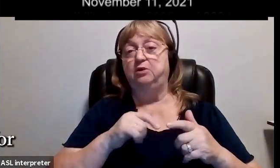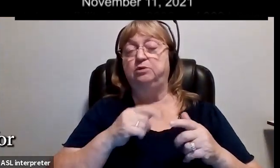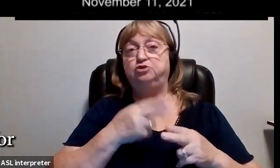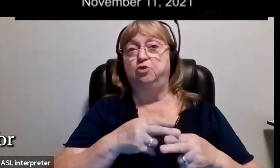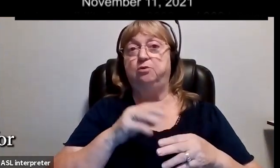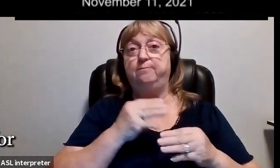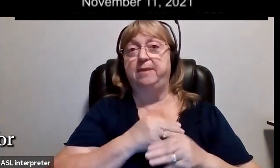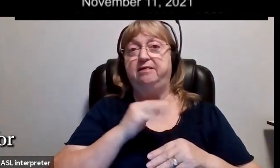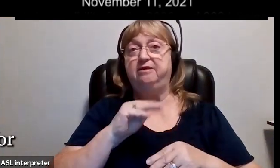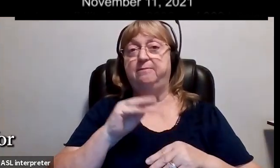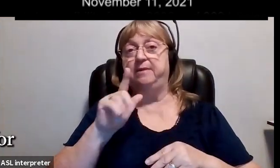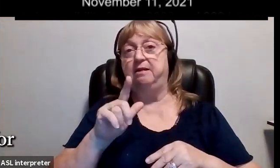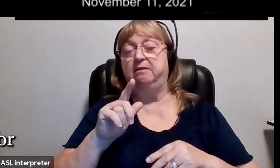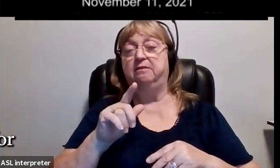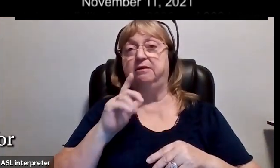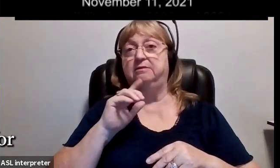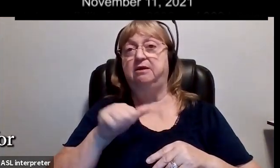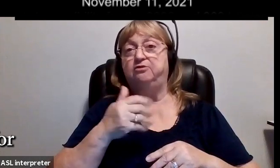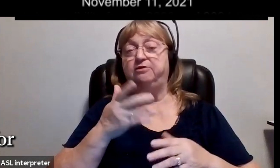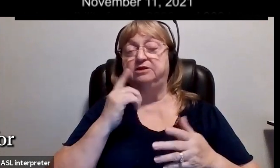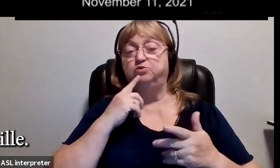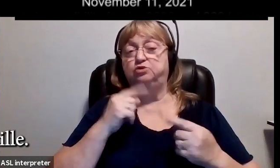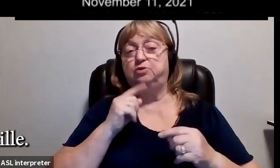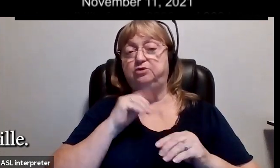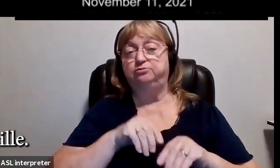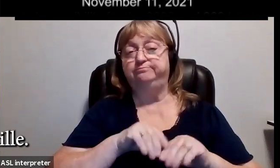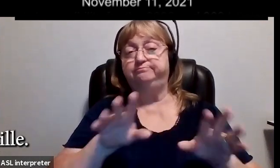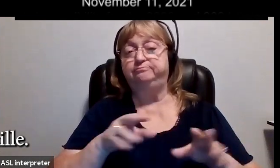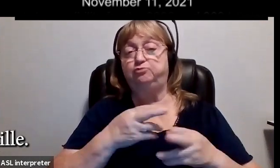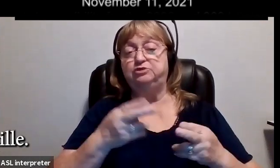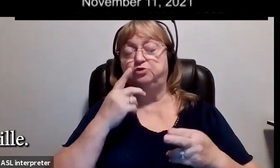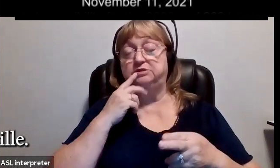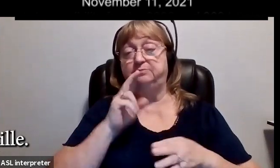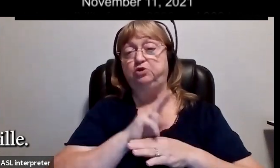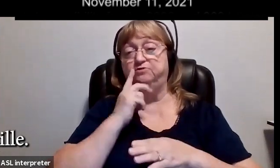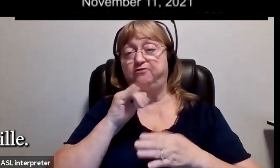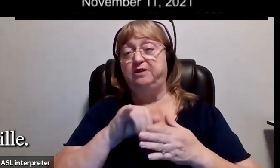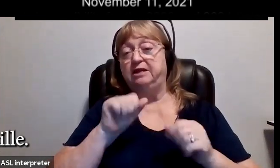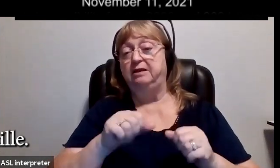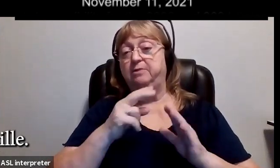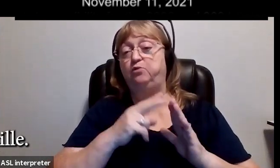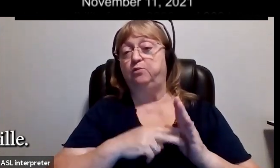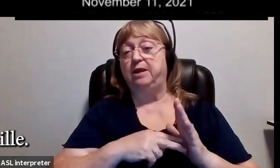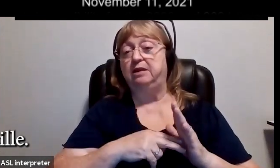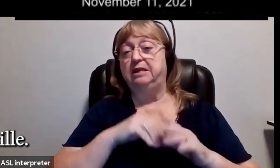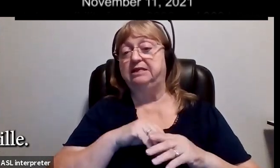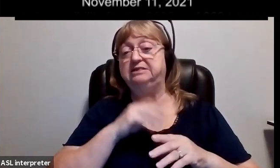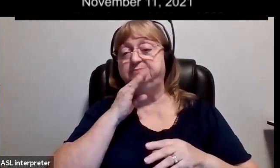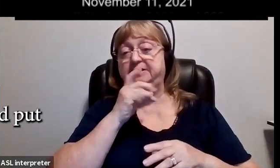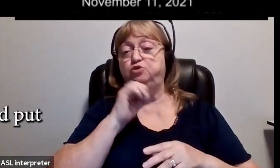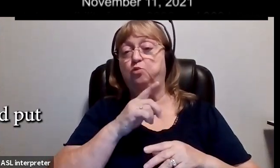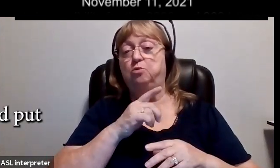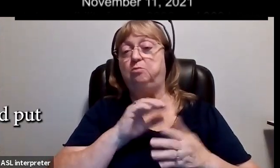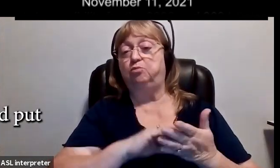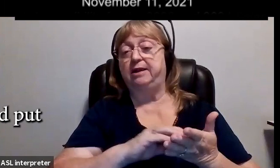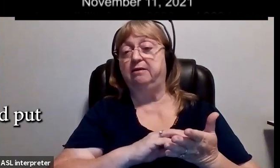and some other things that we'll try to get resources out for that are useful for that and can be read in speech or in Braille.